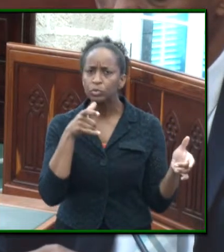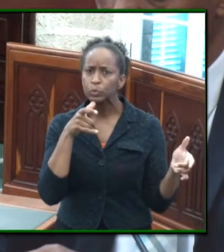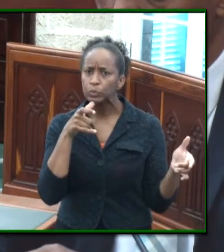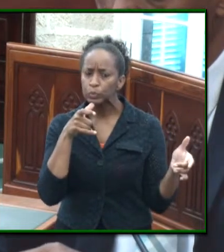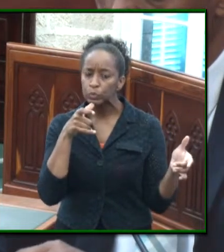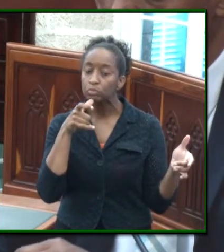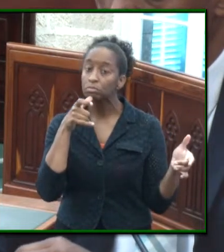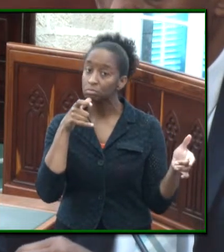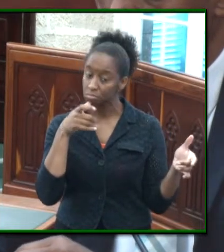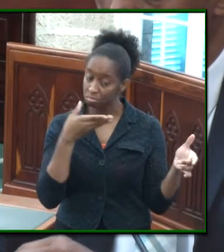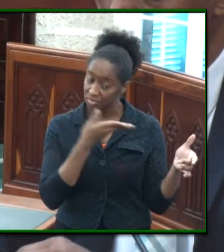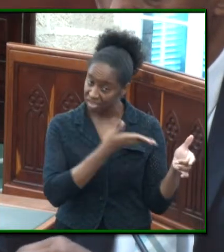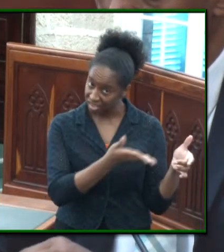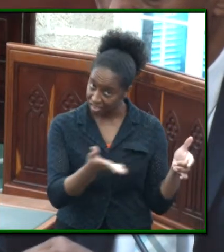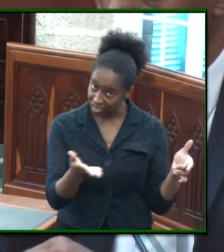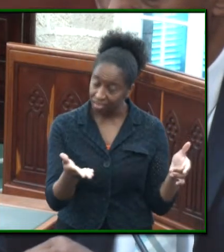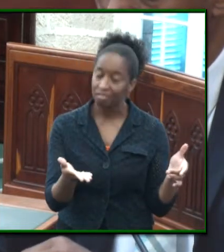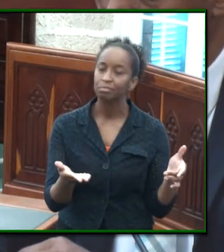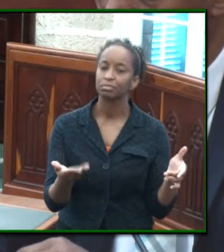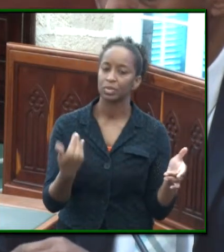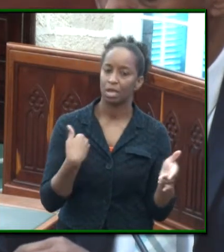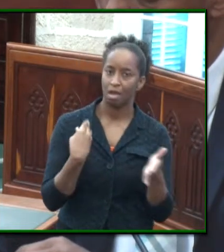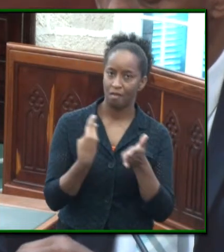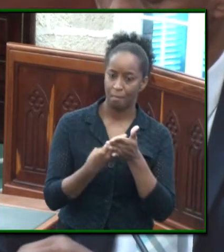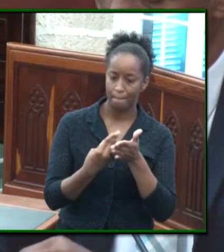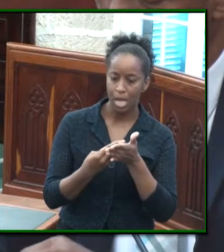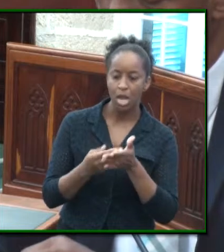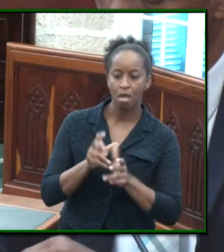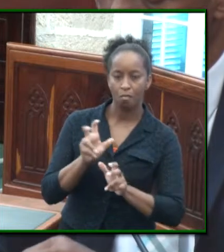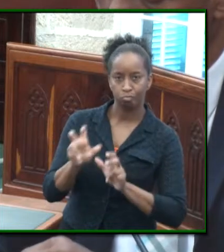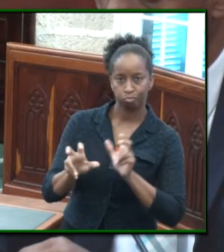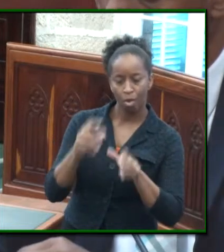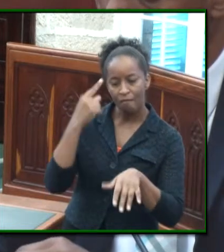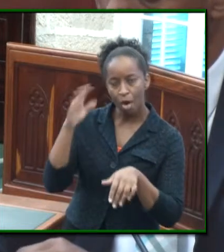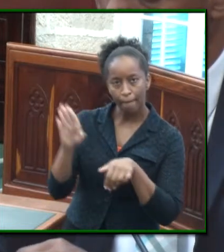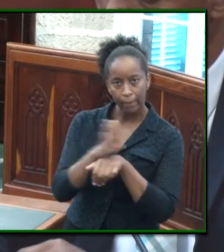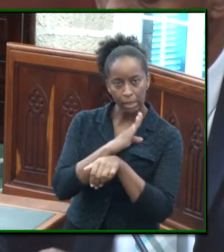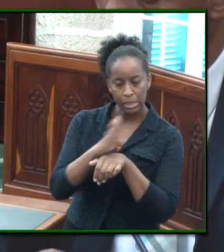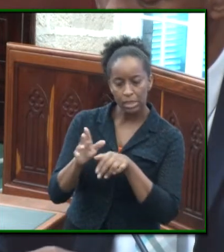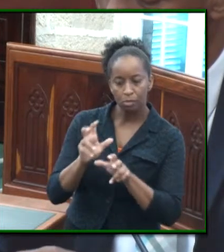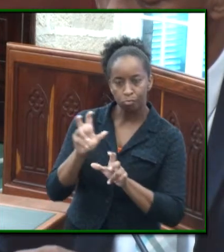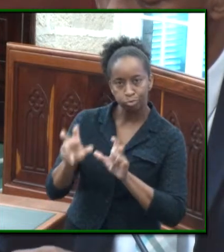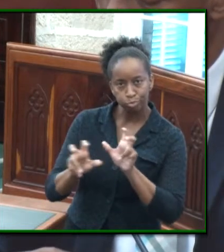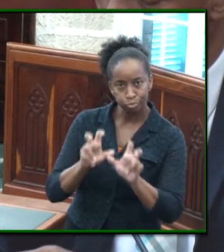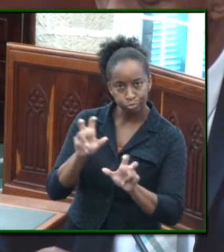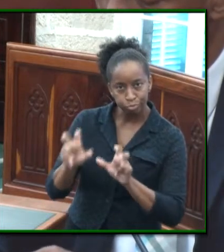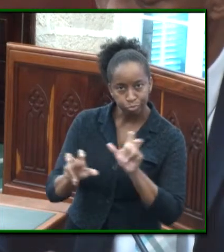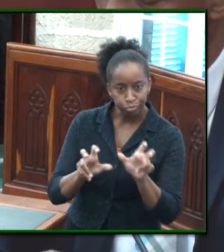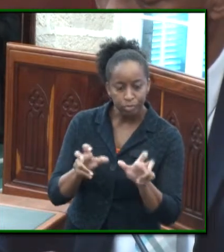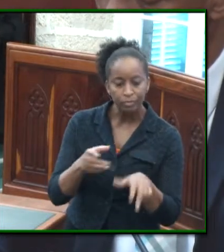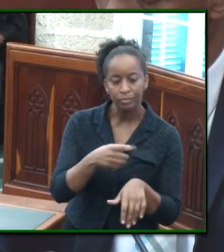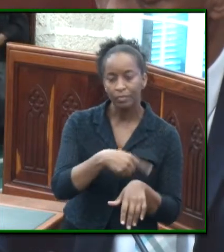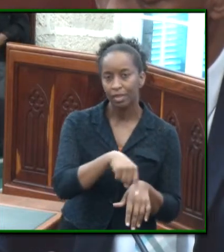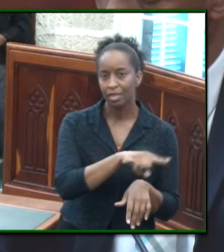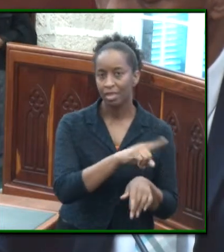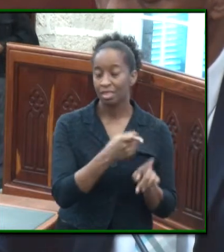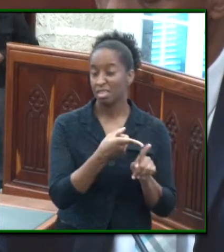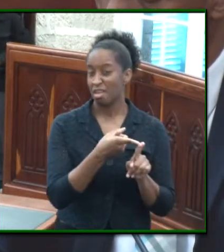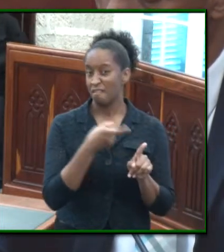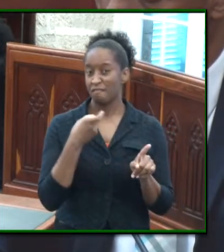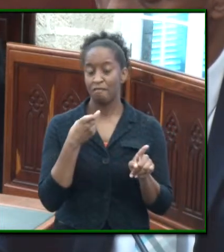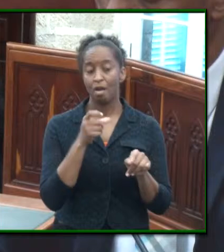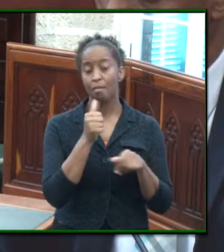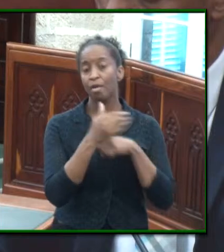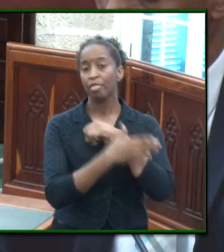economy. The places that they come from, there are dedicated commercial courts that are expected